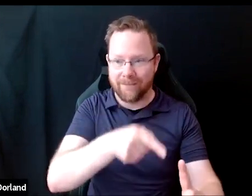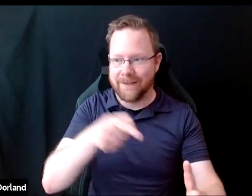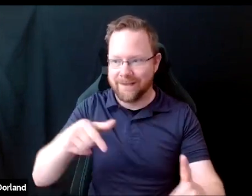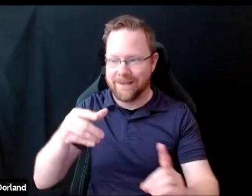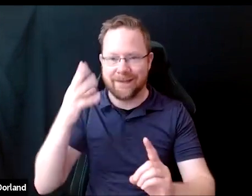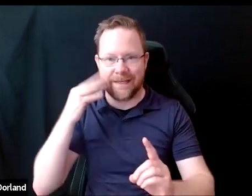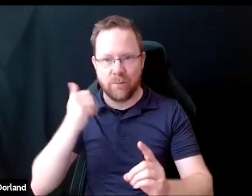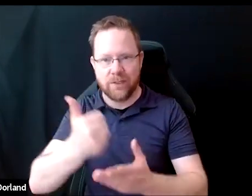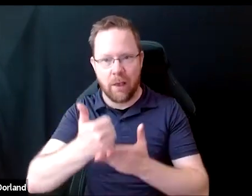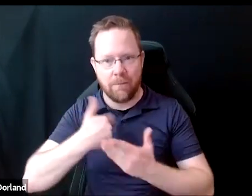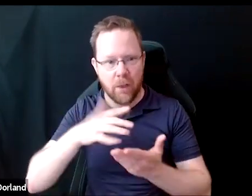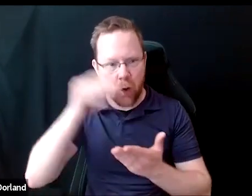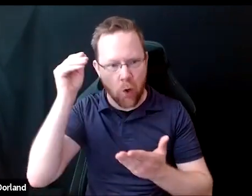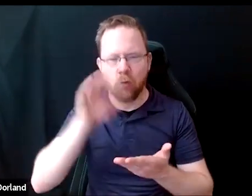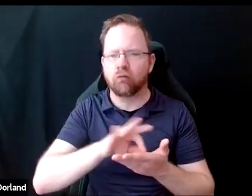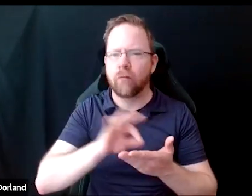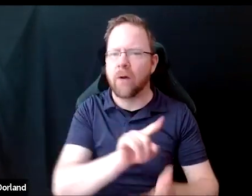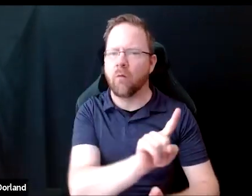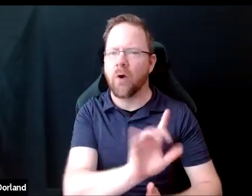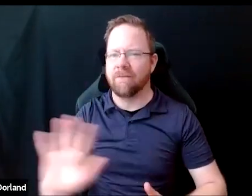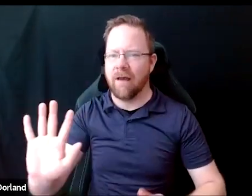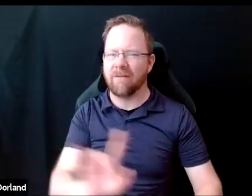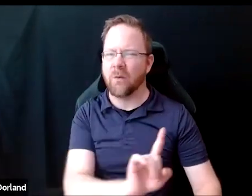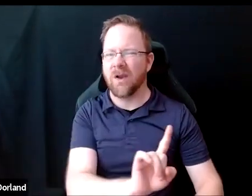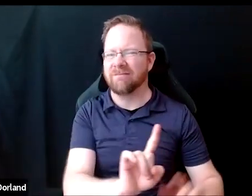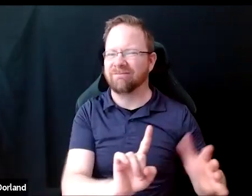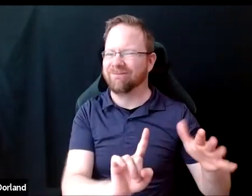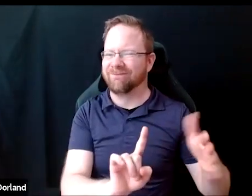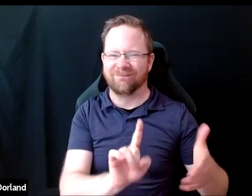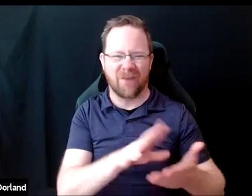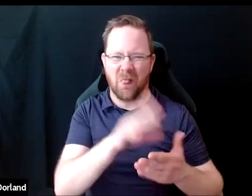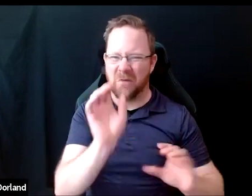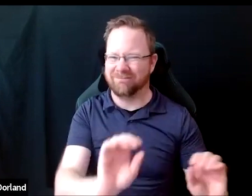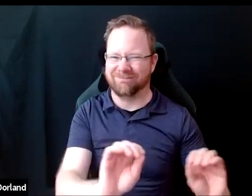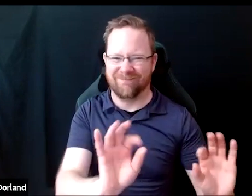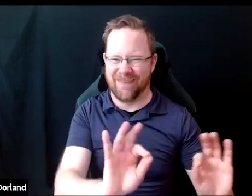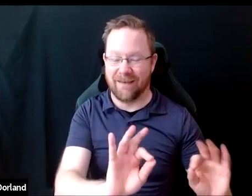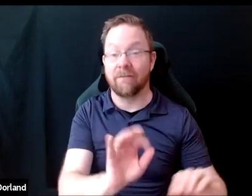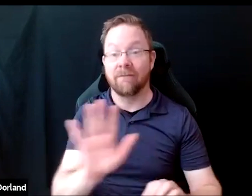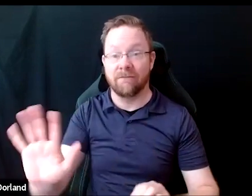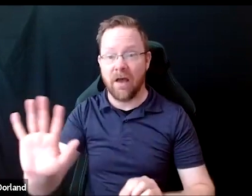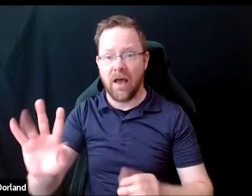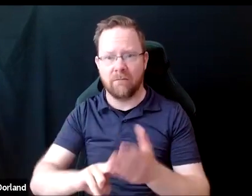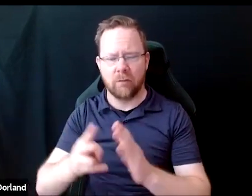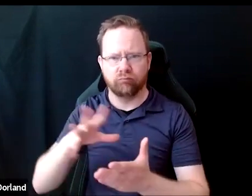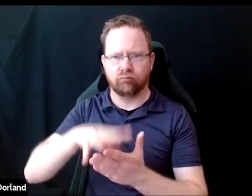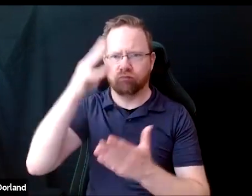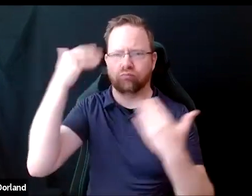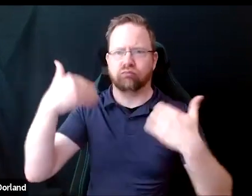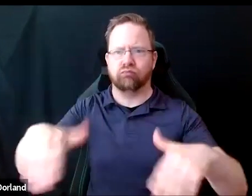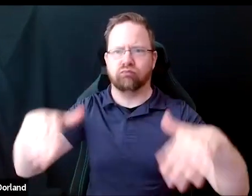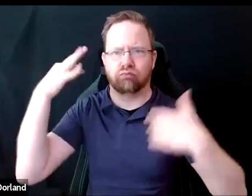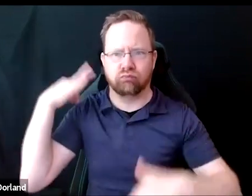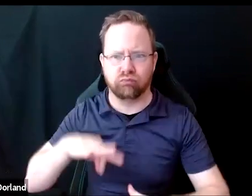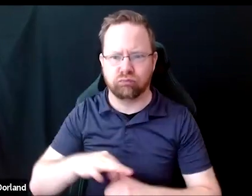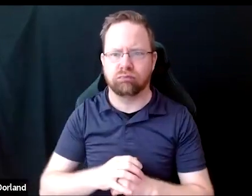scale from 1 to 5, where 1 being they didn't feel like they learned very much, and 5 being that they learned a